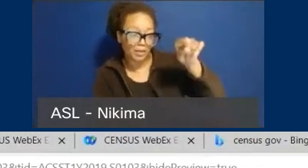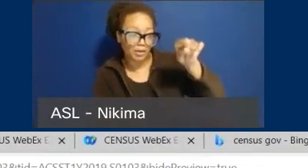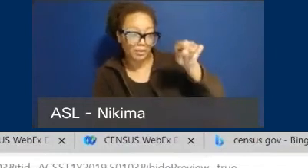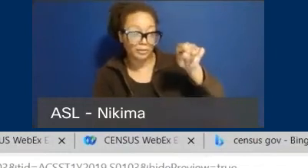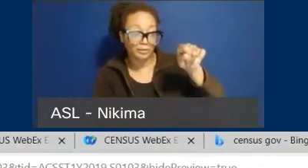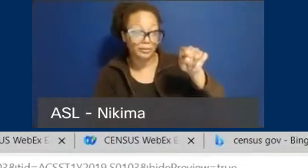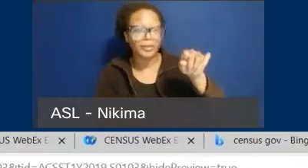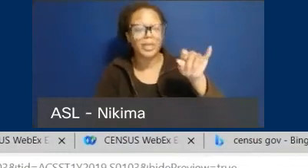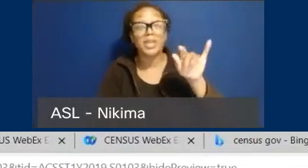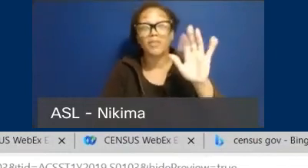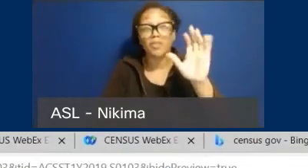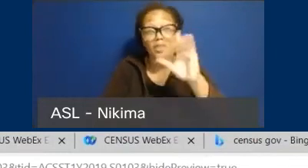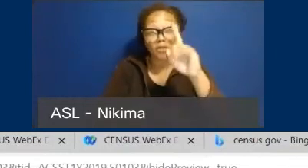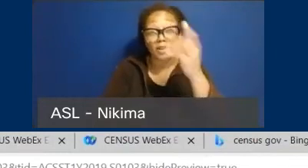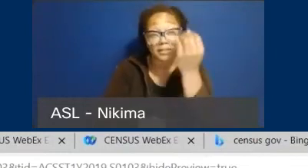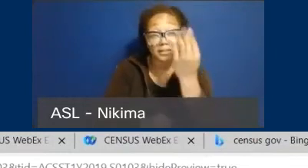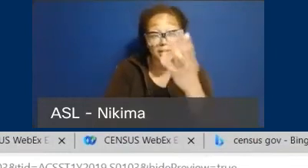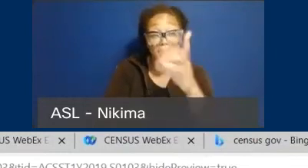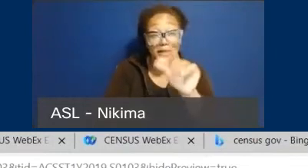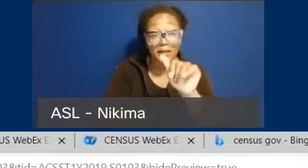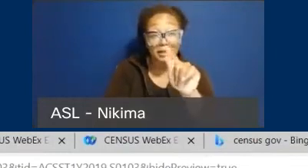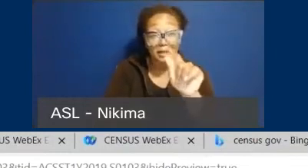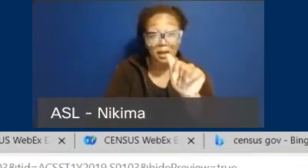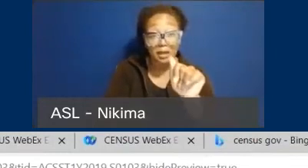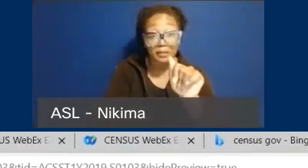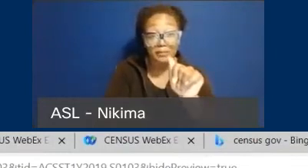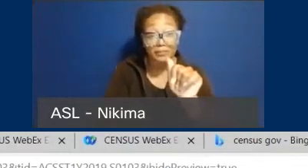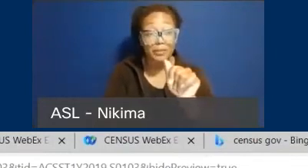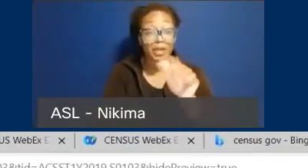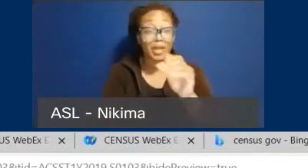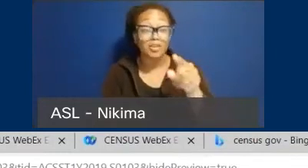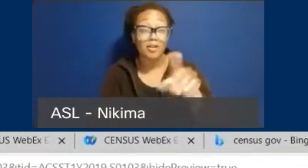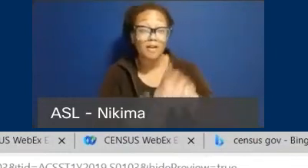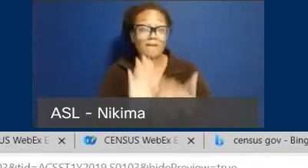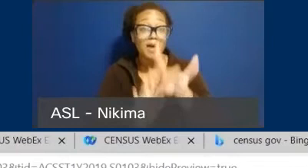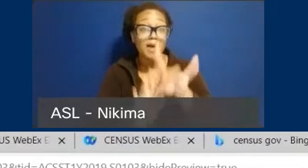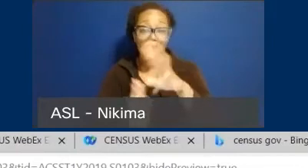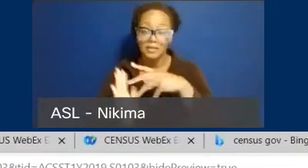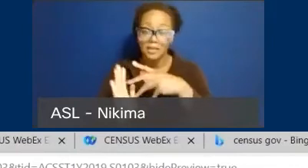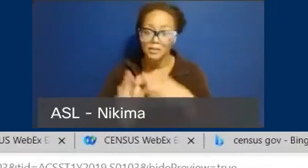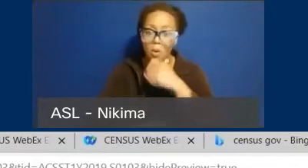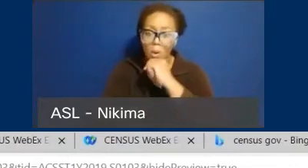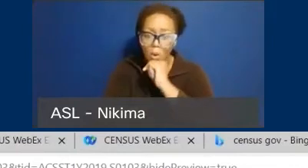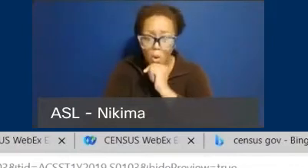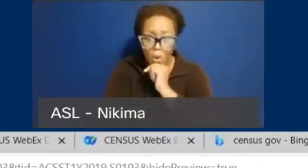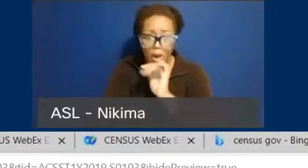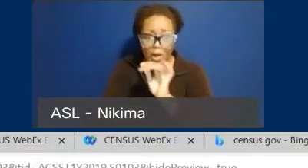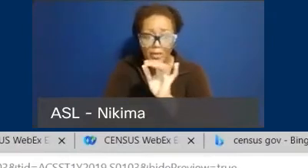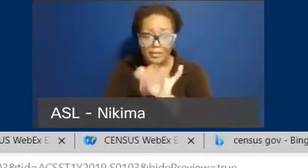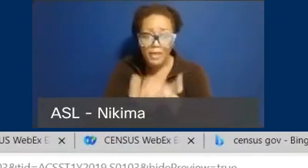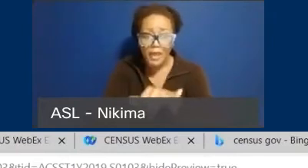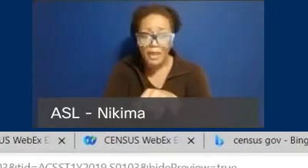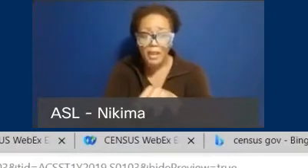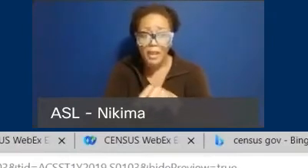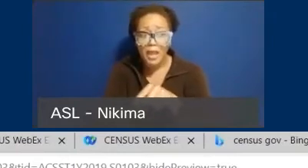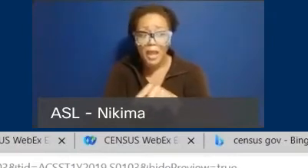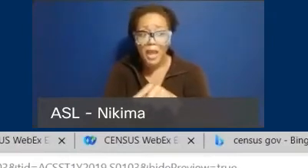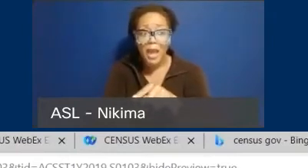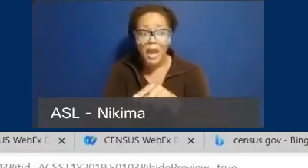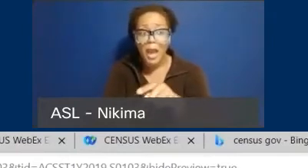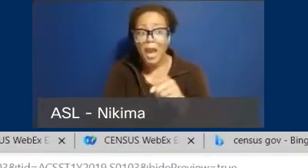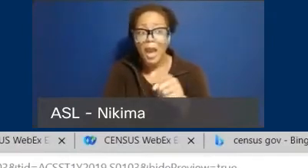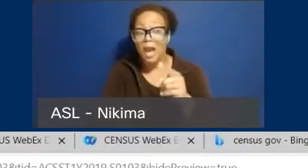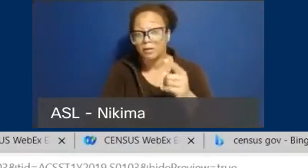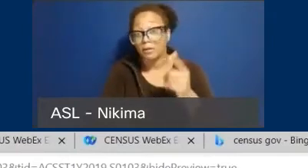for data, if you find a table that you say, oh my goodness, I probably going to use this quite